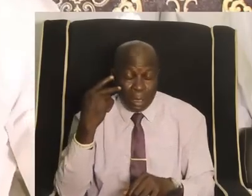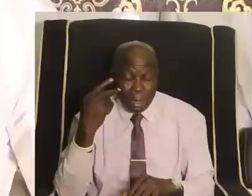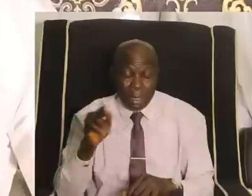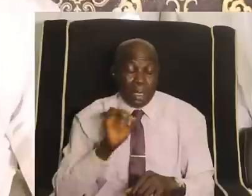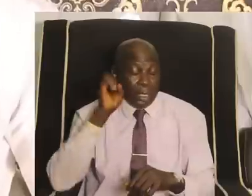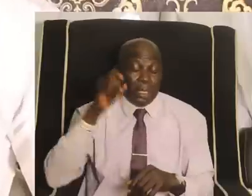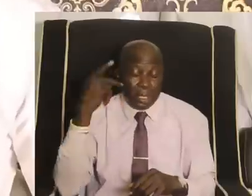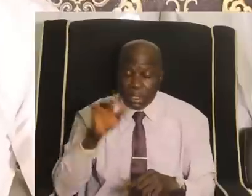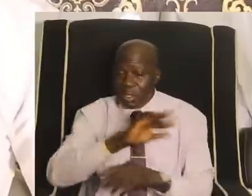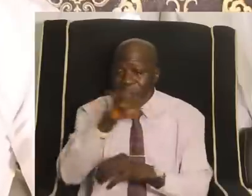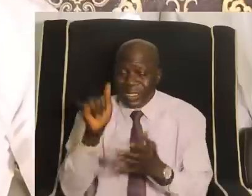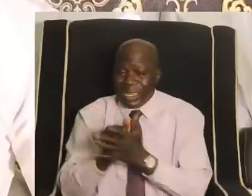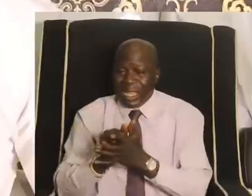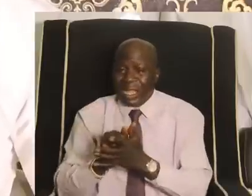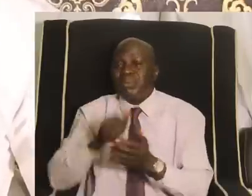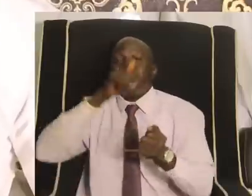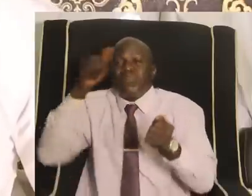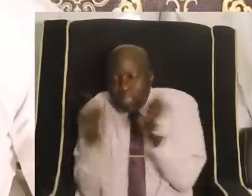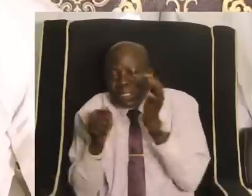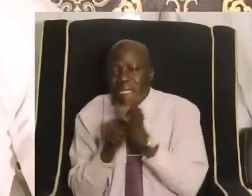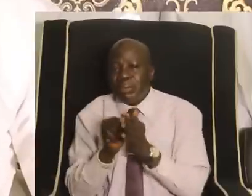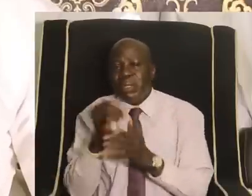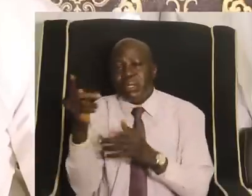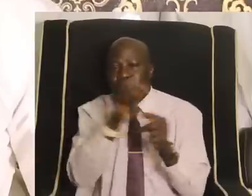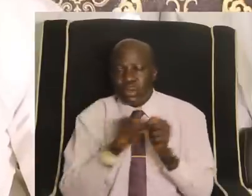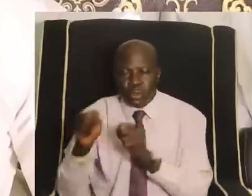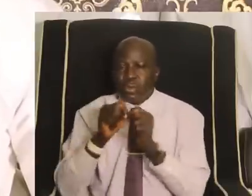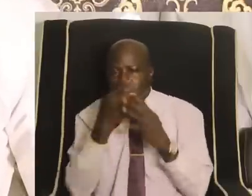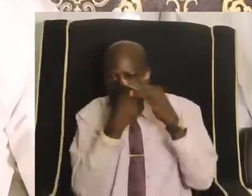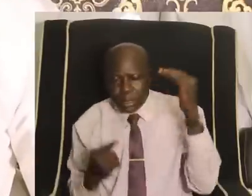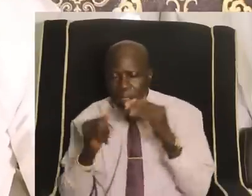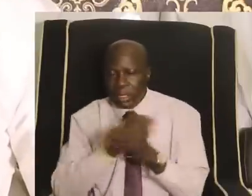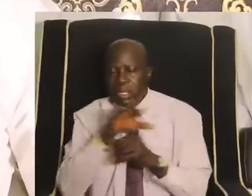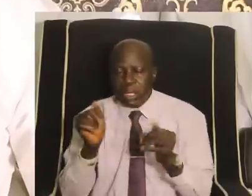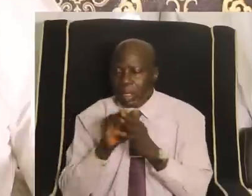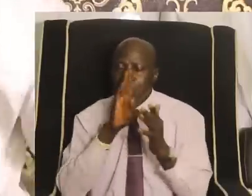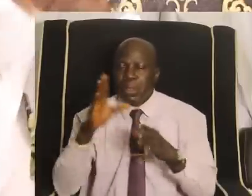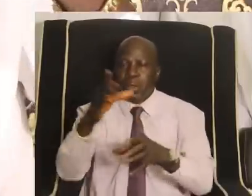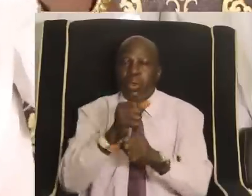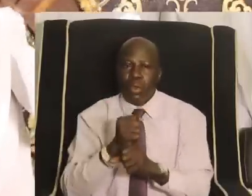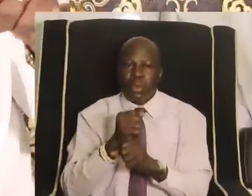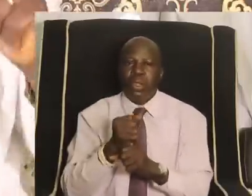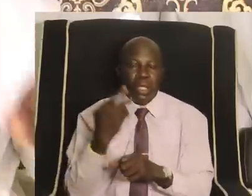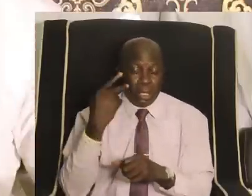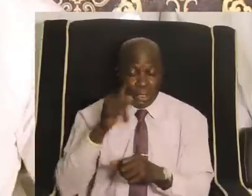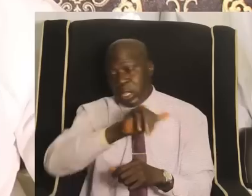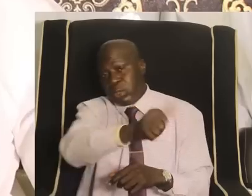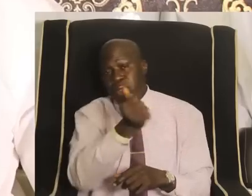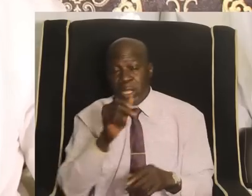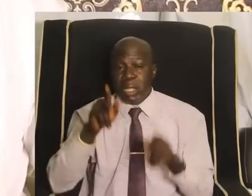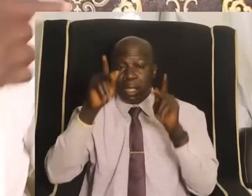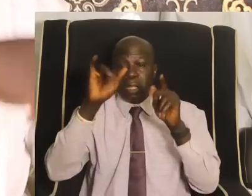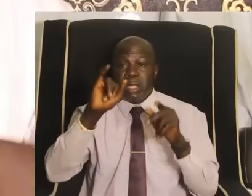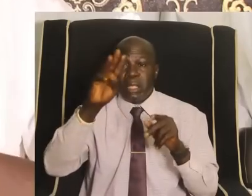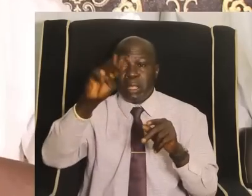ọgbà ẹ̀wọ̀n. He saw that they disappear together and find himself in the prison. Sìkíyèsí. And behold. Ó wá rí ẹlòmíràn. He saw another